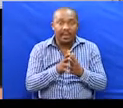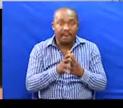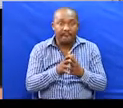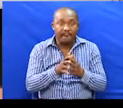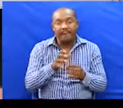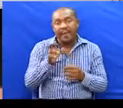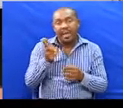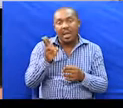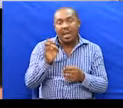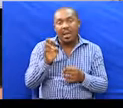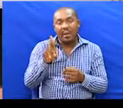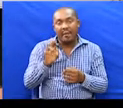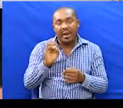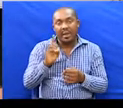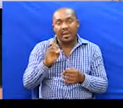heredity